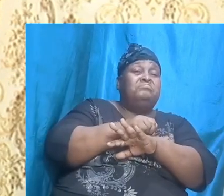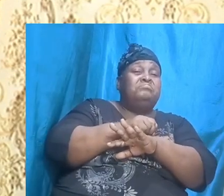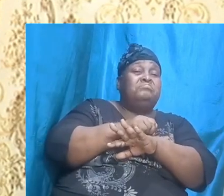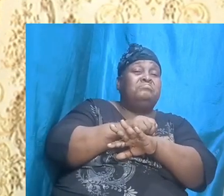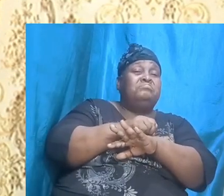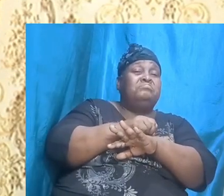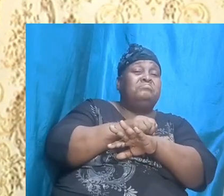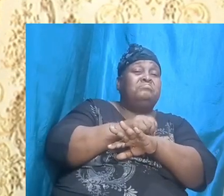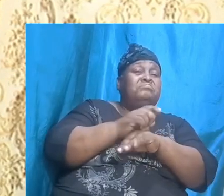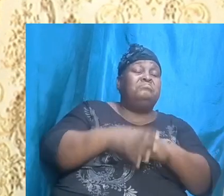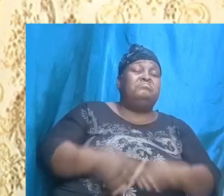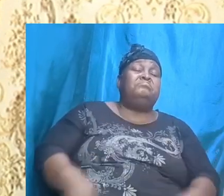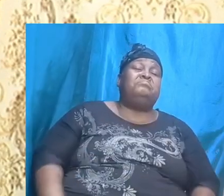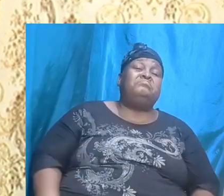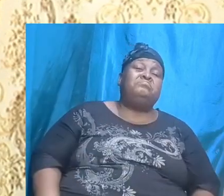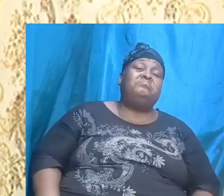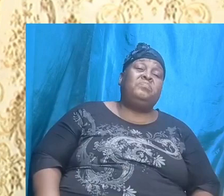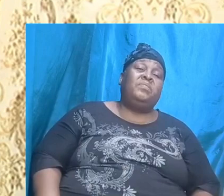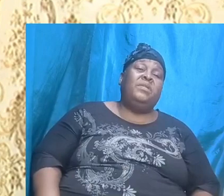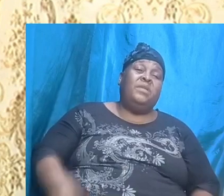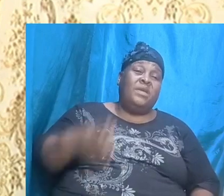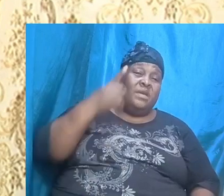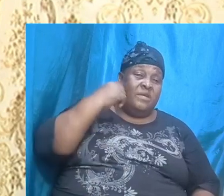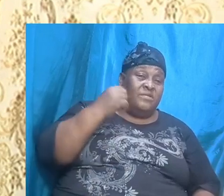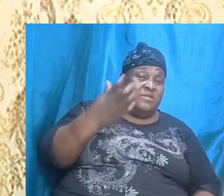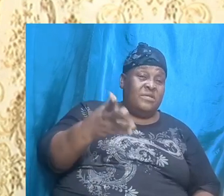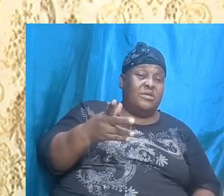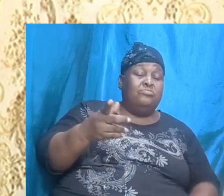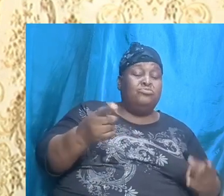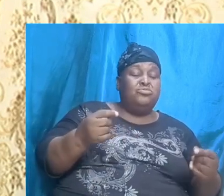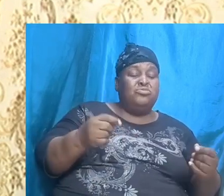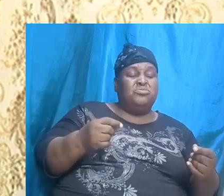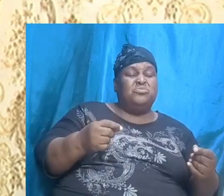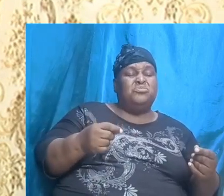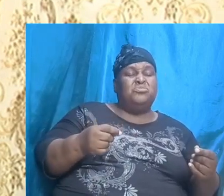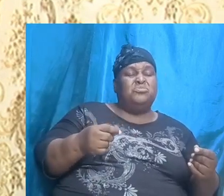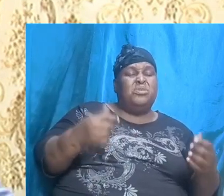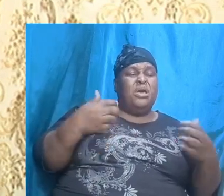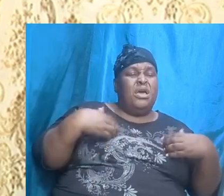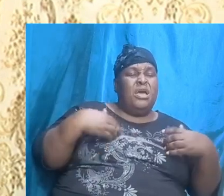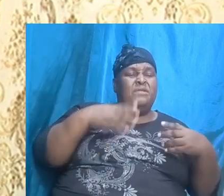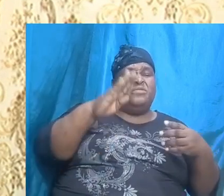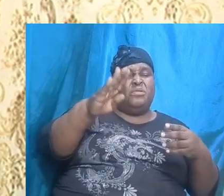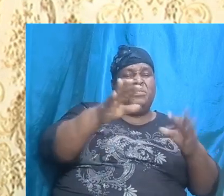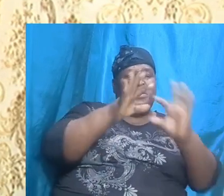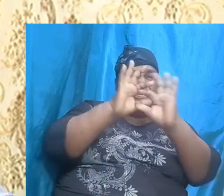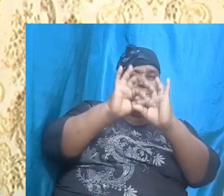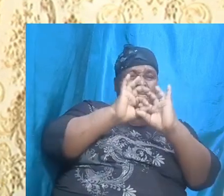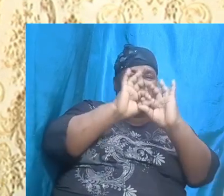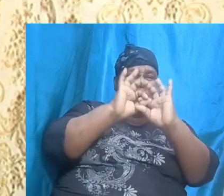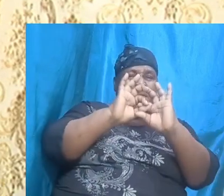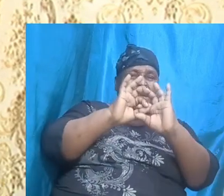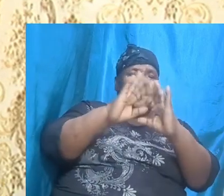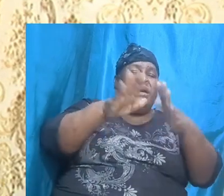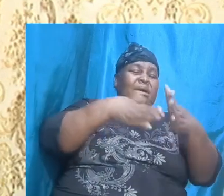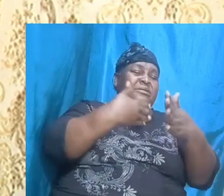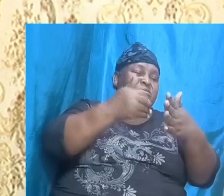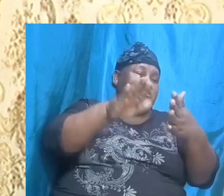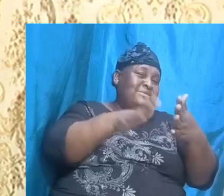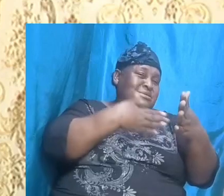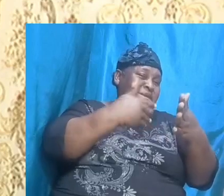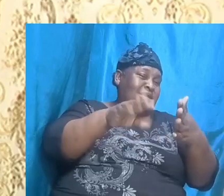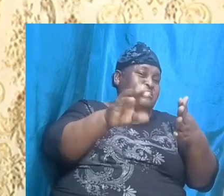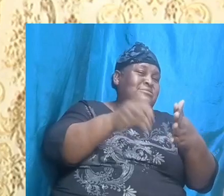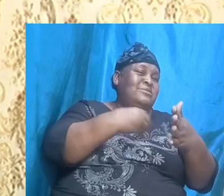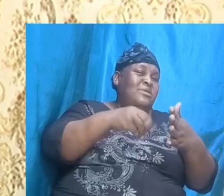Now, in order for them to do this, amen, they had to be united, and they would unite together and they would sing the songs. And one of